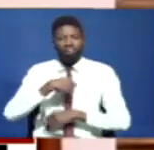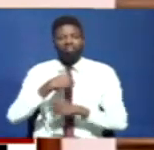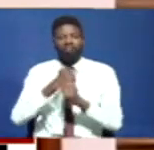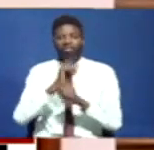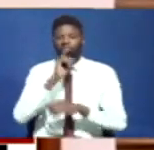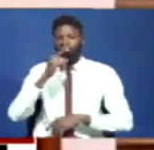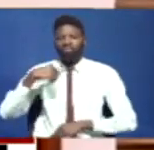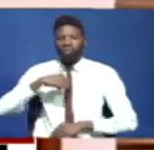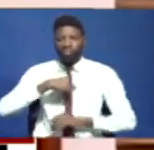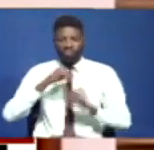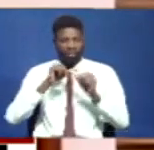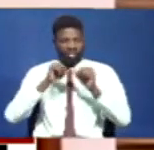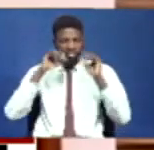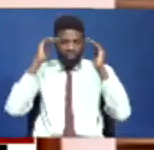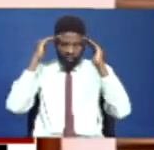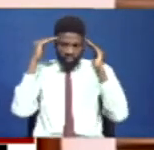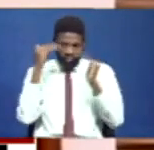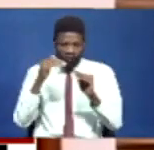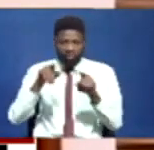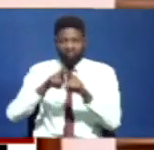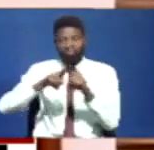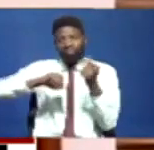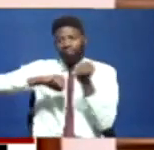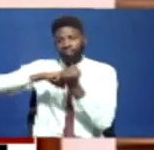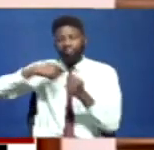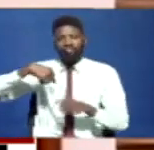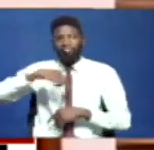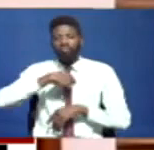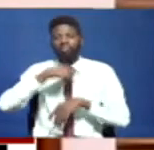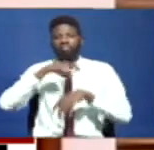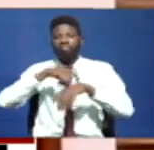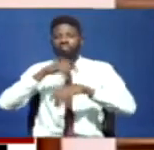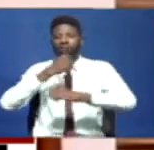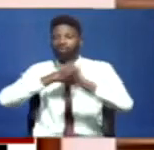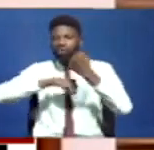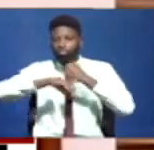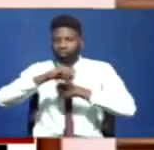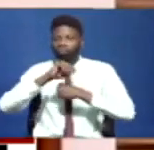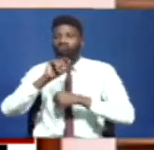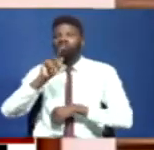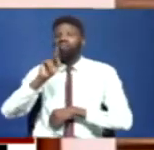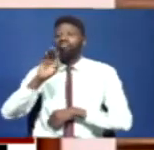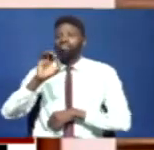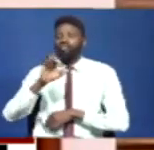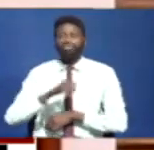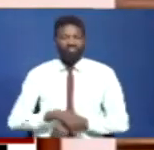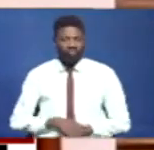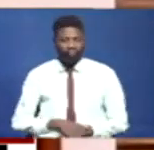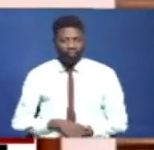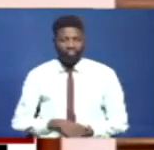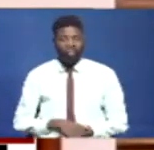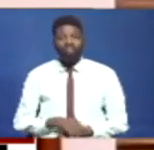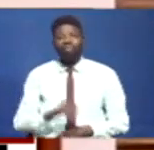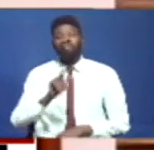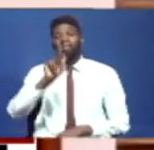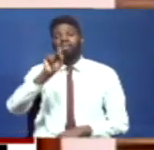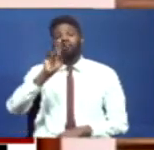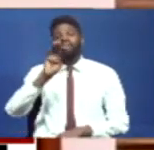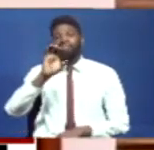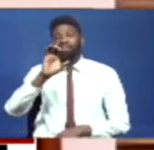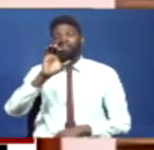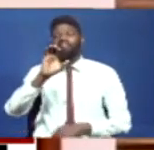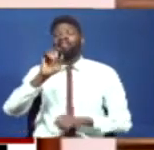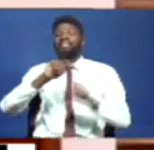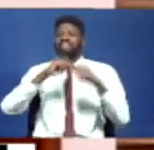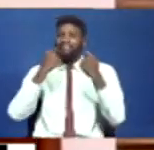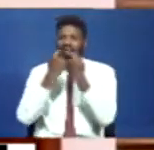and facilitated in our undertaking as a national broadcaster. To the entire KBC fraternity,